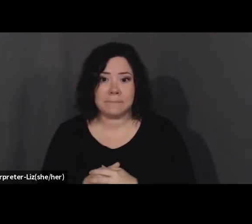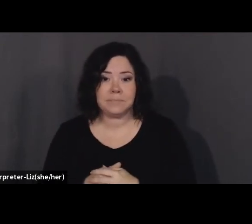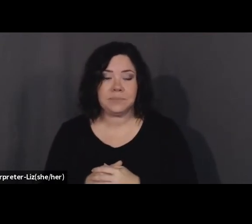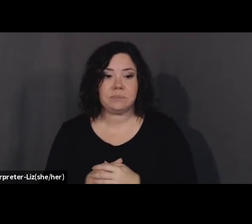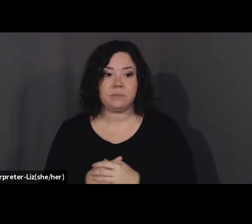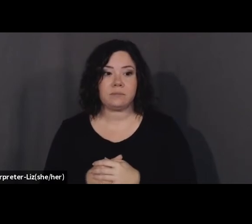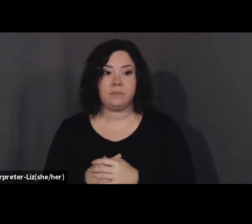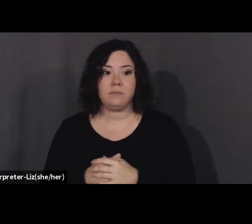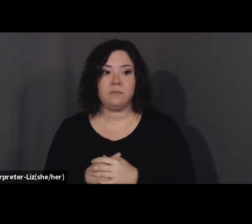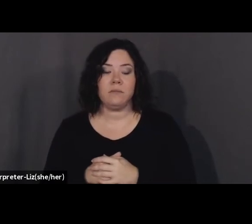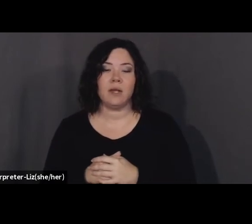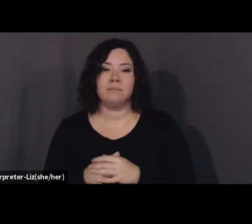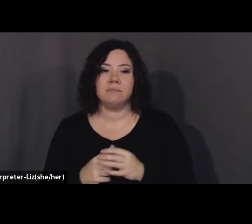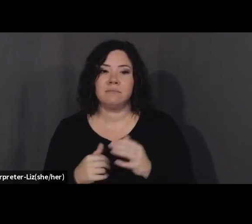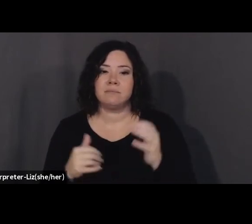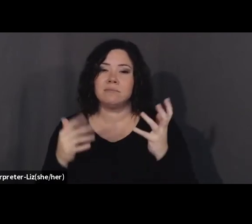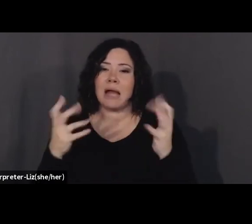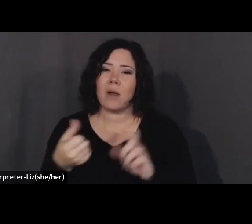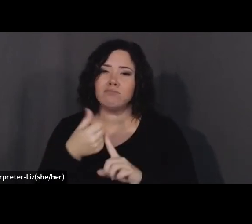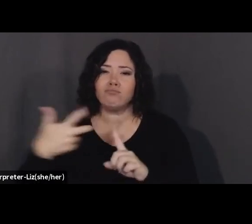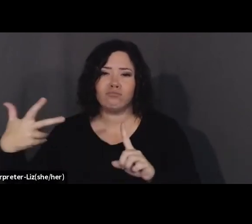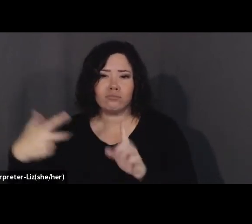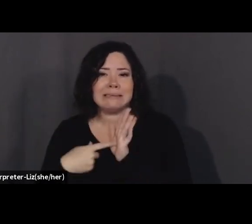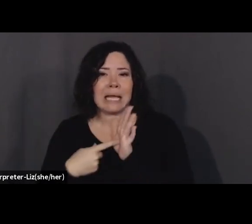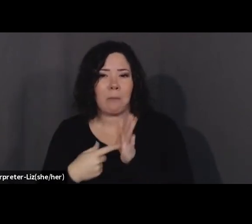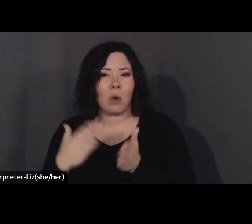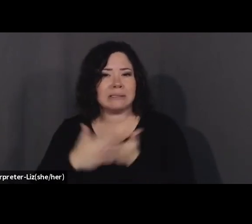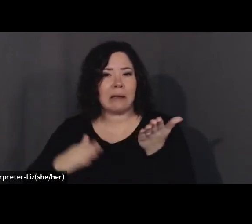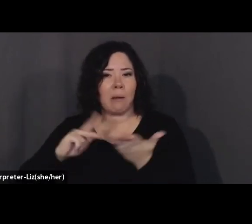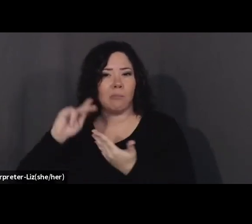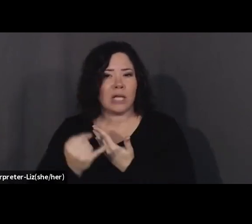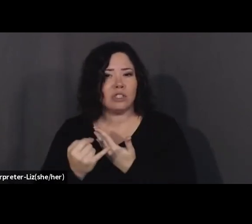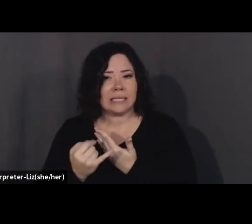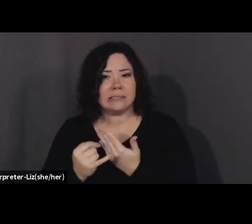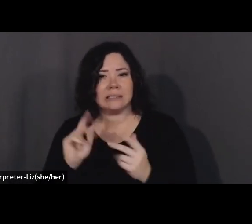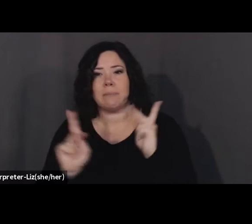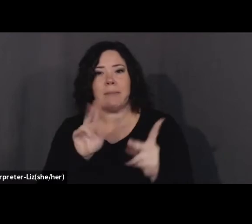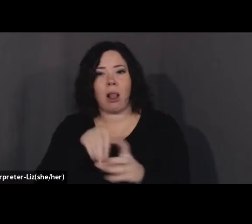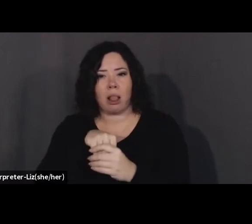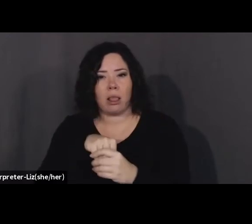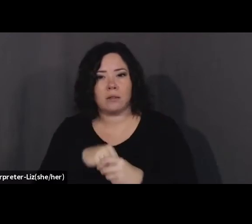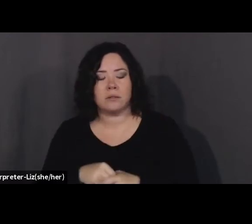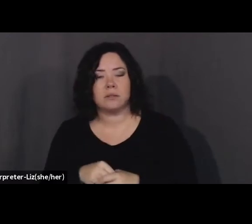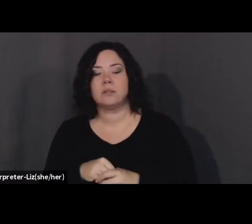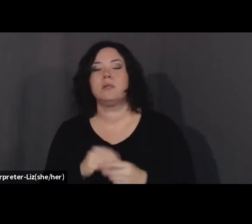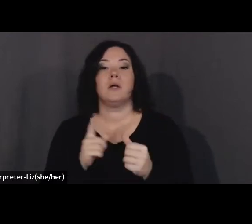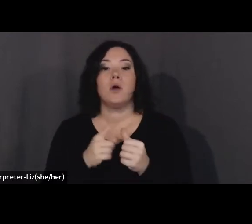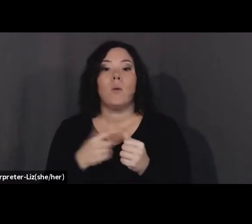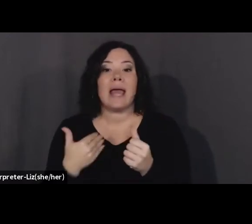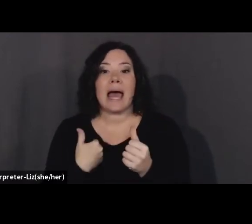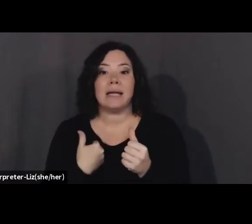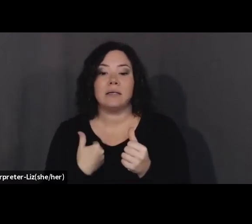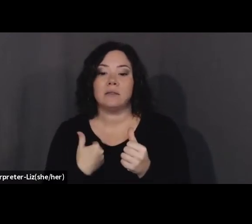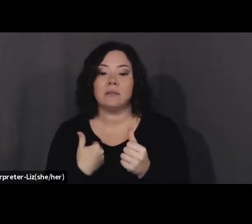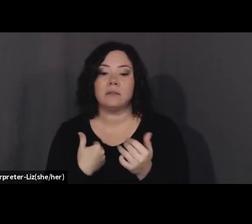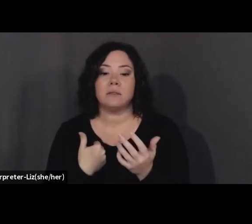And I want to give a little example of some of the home usability projects that individuals completed through the program. So we have